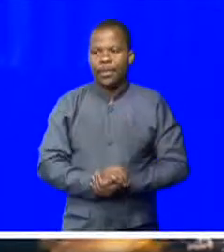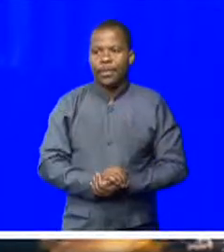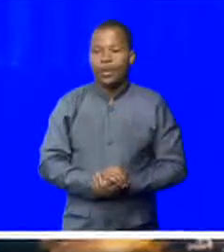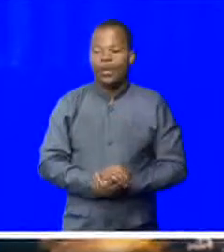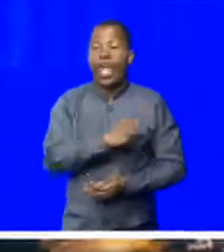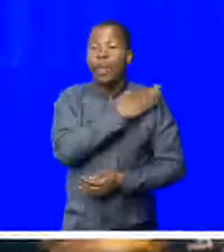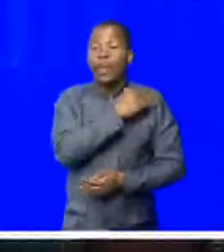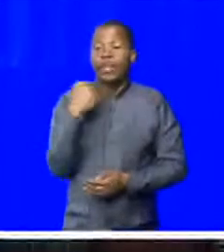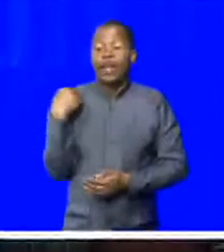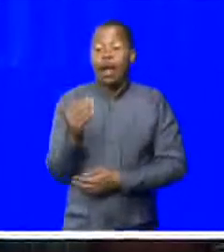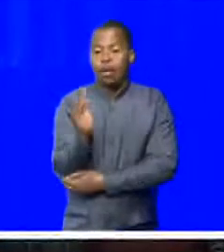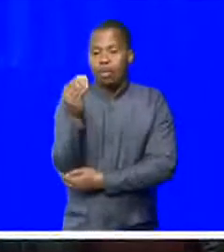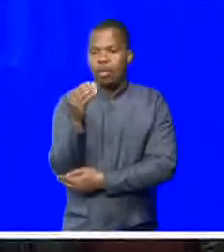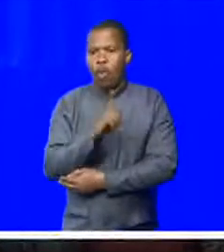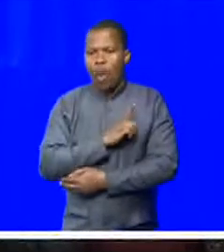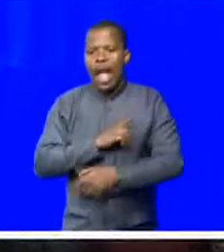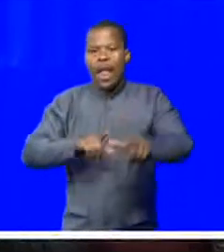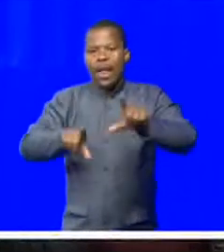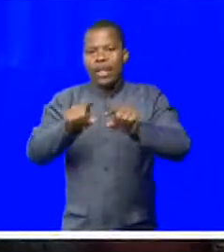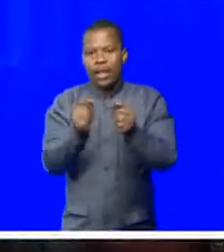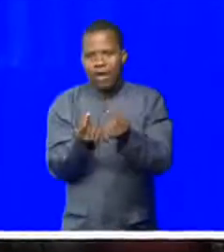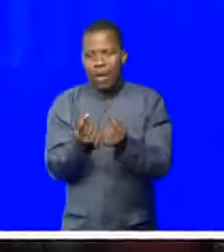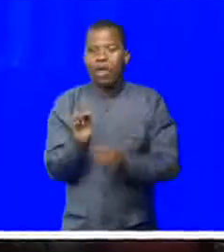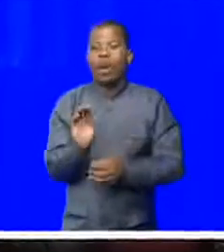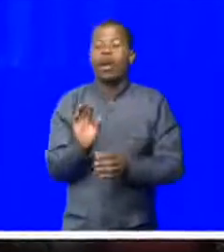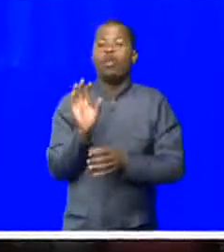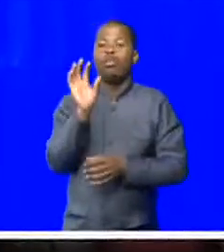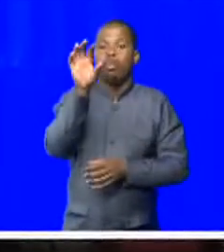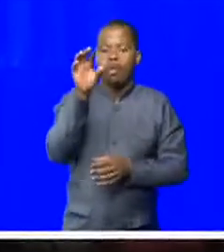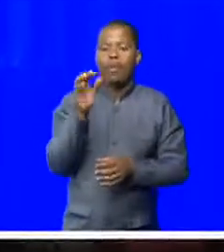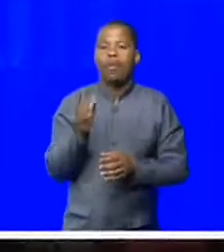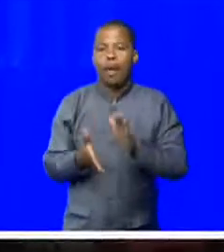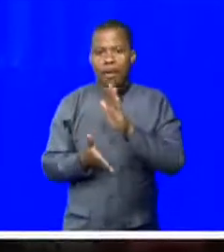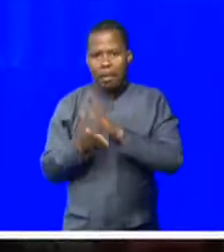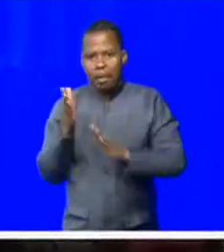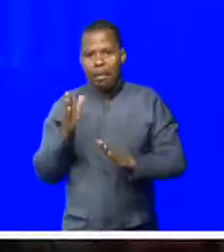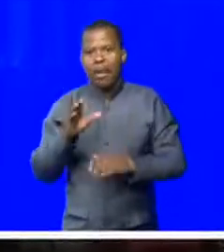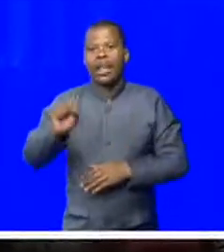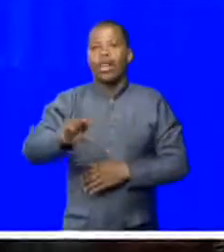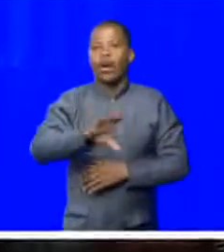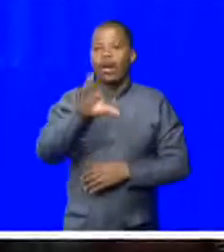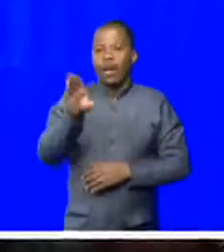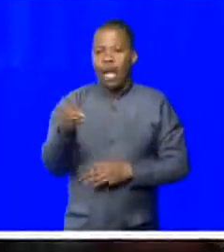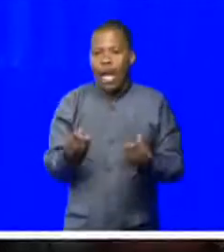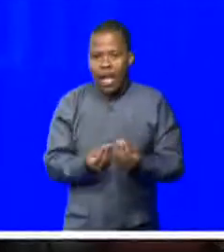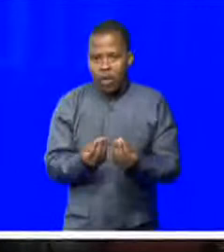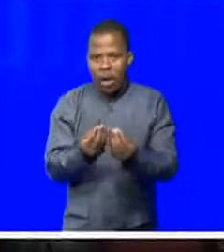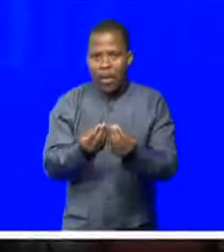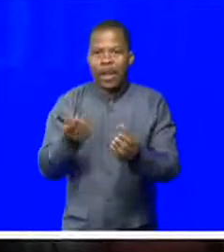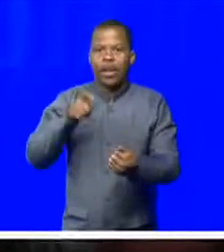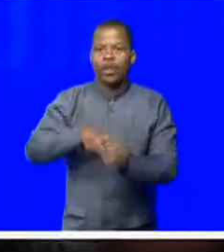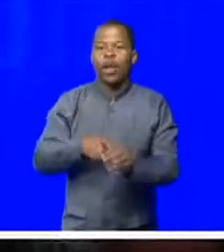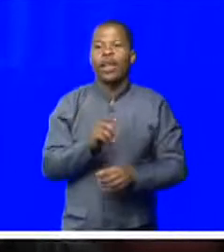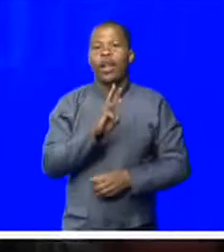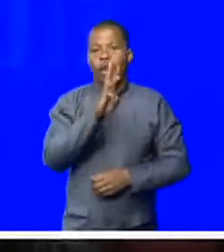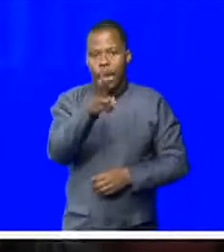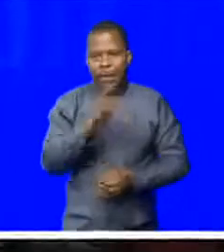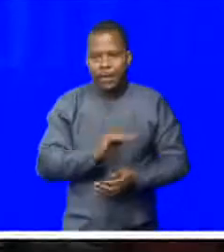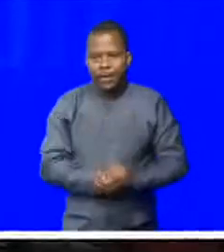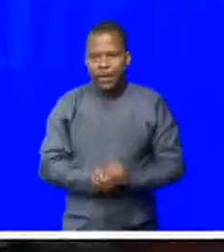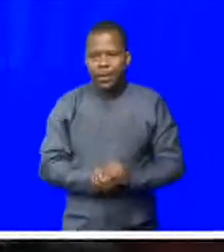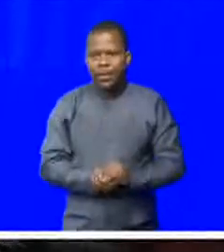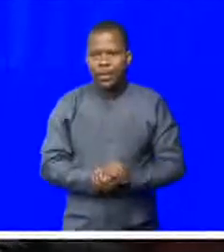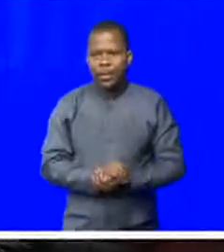qualifiers. Netball national team has left the country to Pretoria in South Africa to take part of the World Cup qualifiers against African